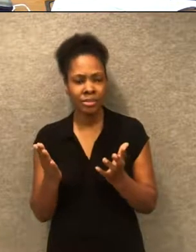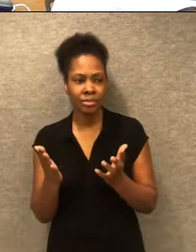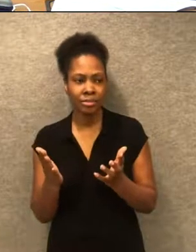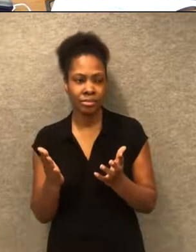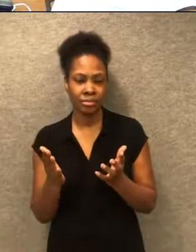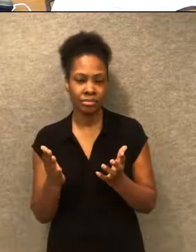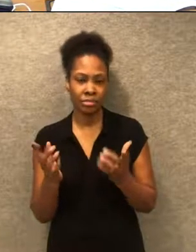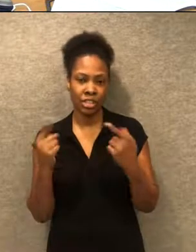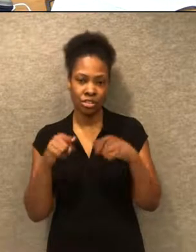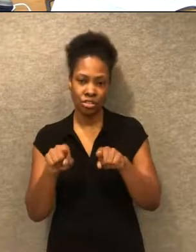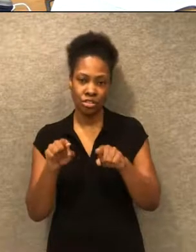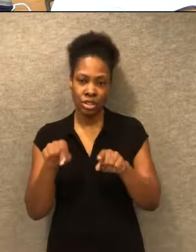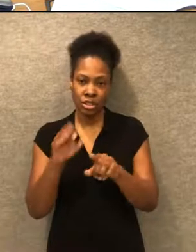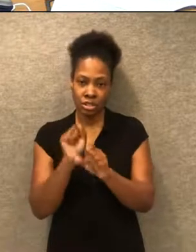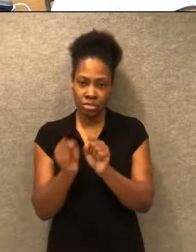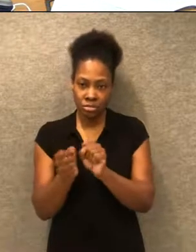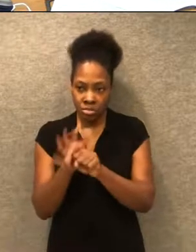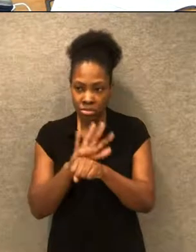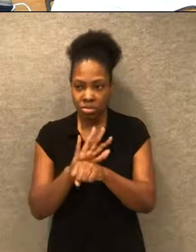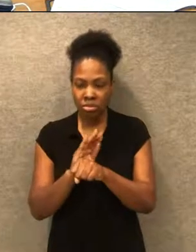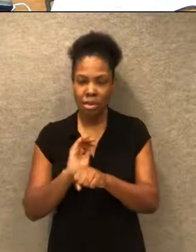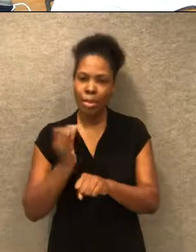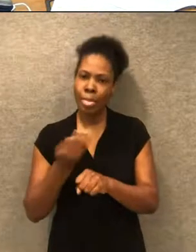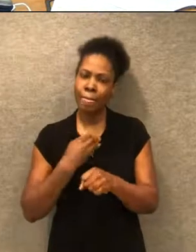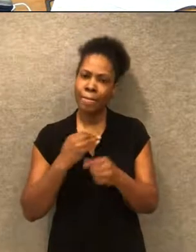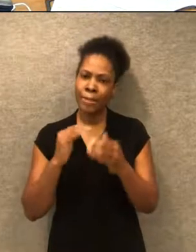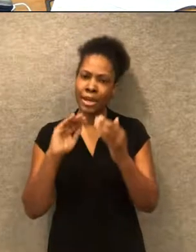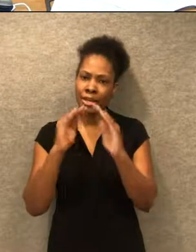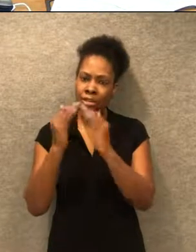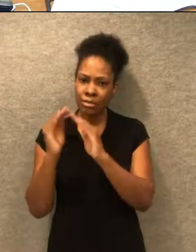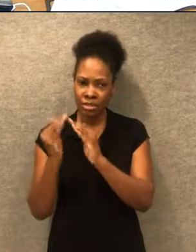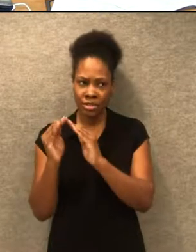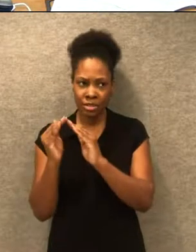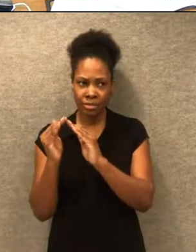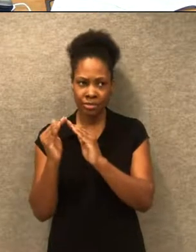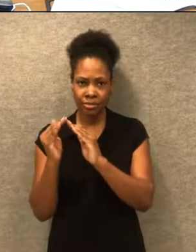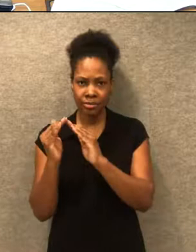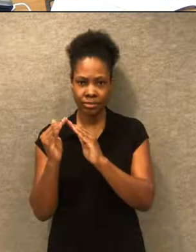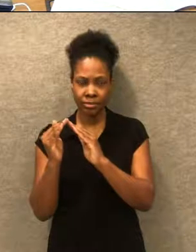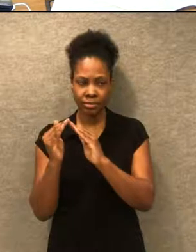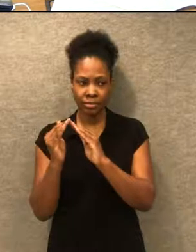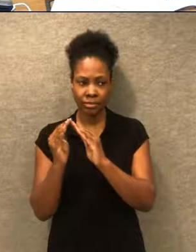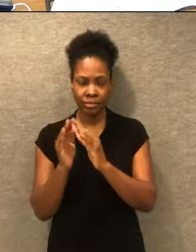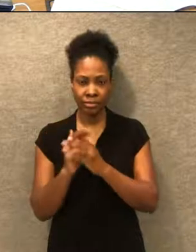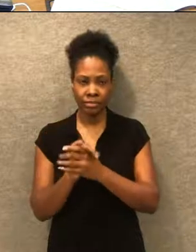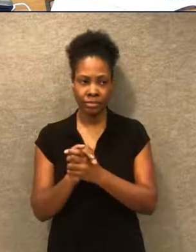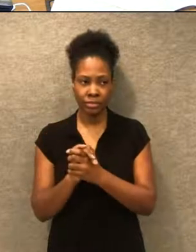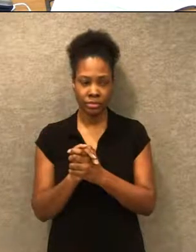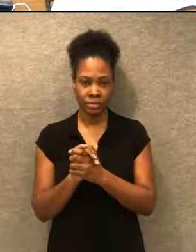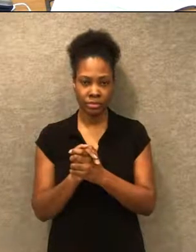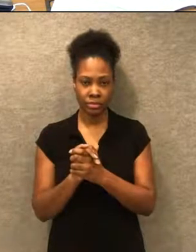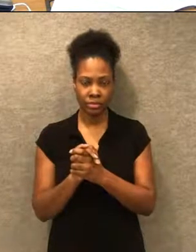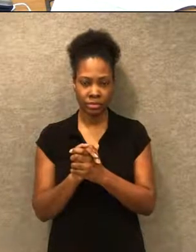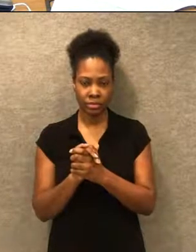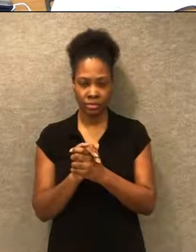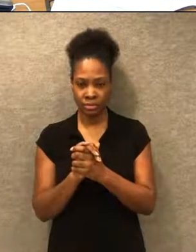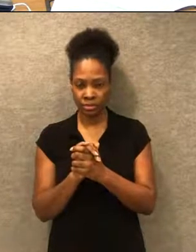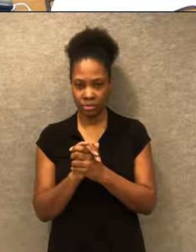during this COVID, our community, you know, and I'm speaking about East Orange, and I know other communities, but, you